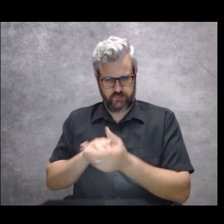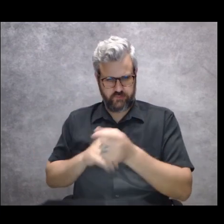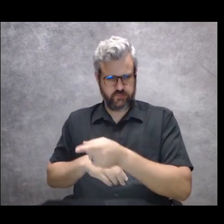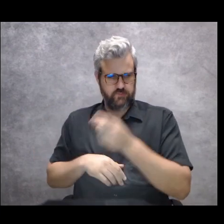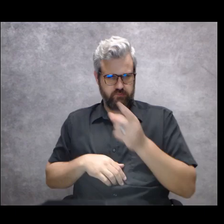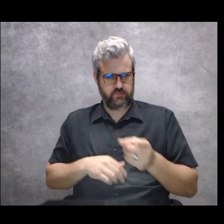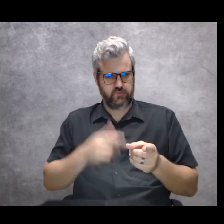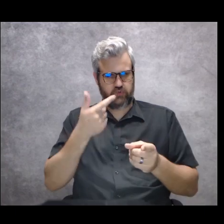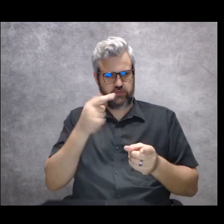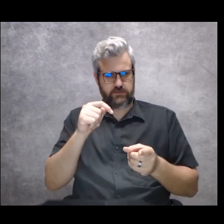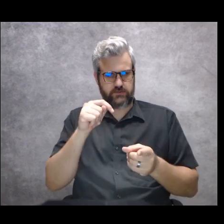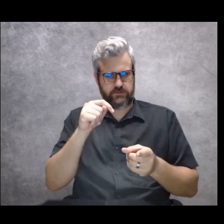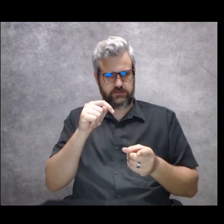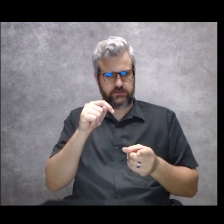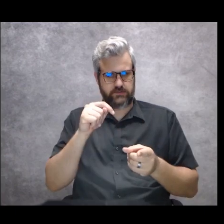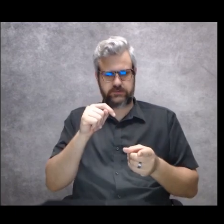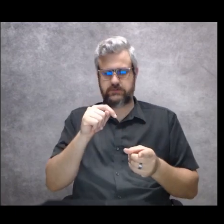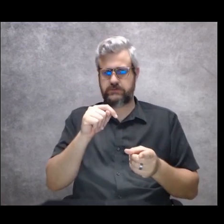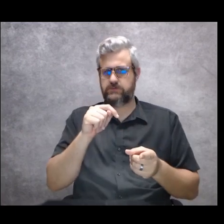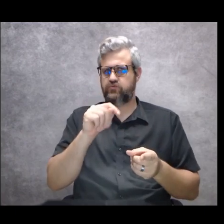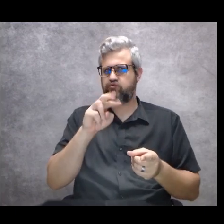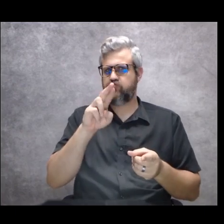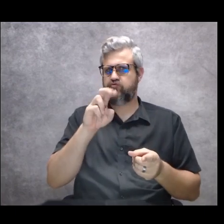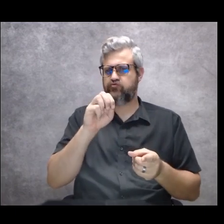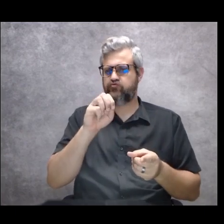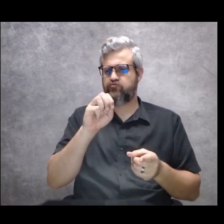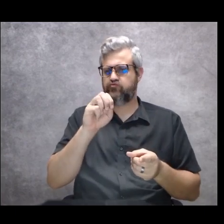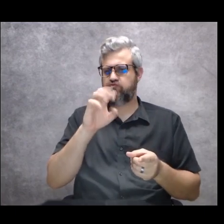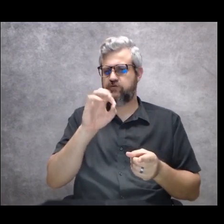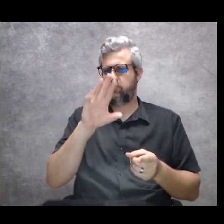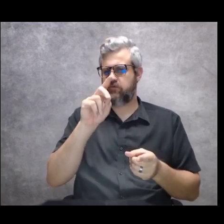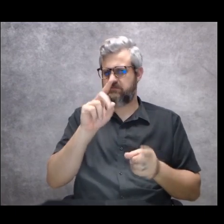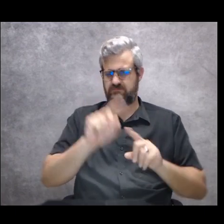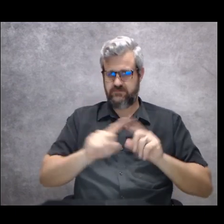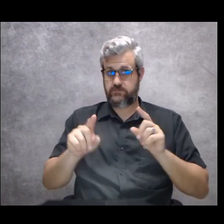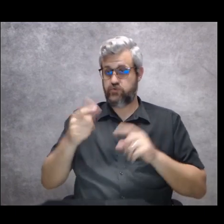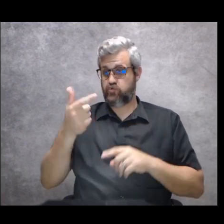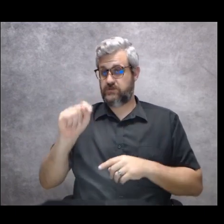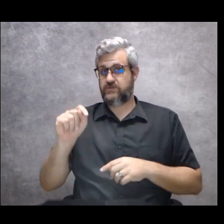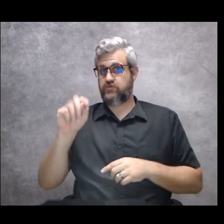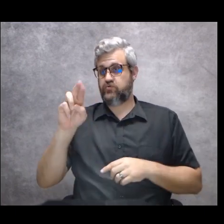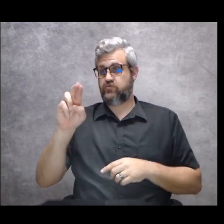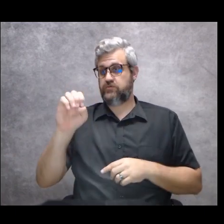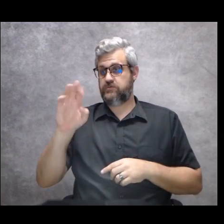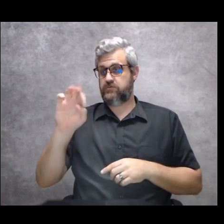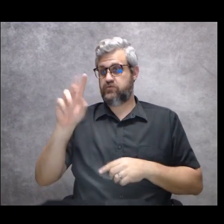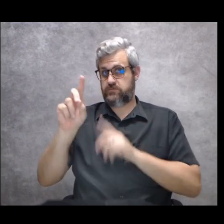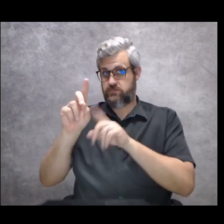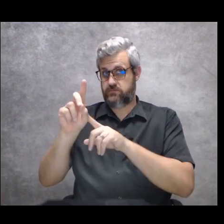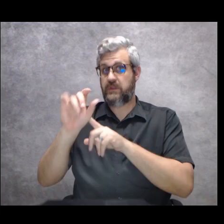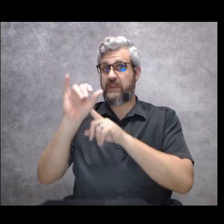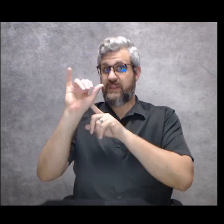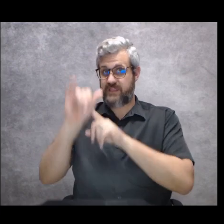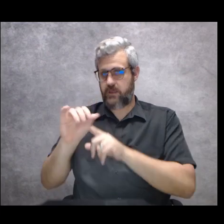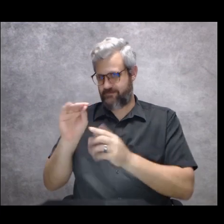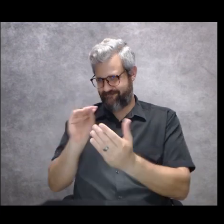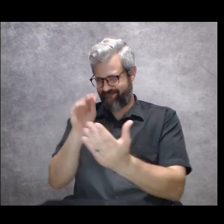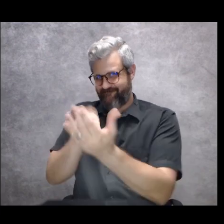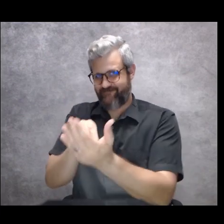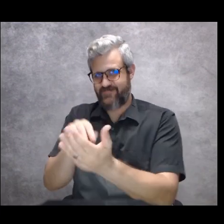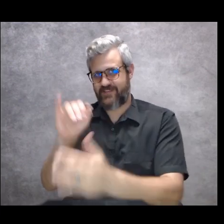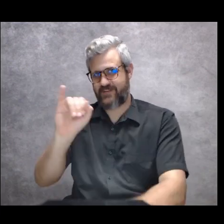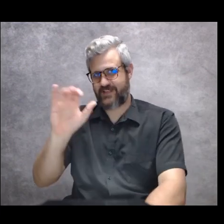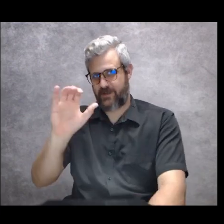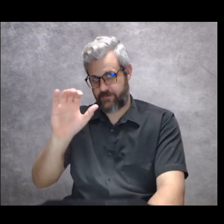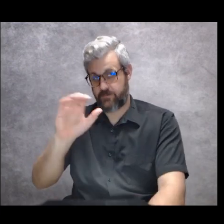documentation. A GT record is what is entered in Infinite Campus. When transferred, the